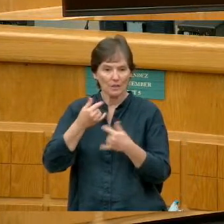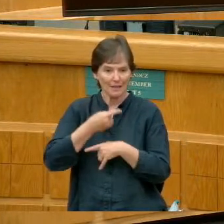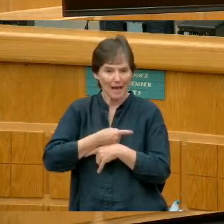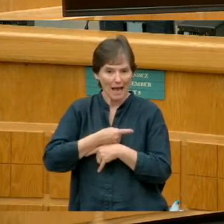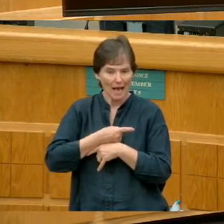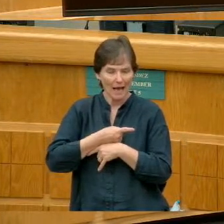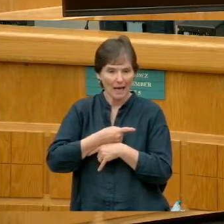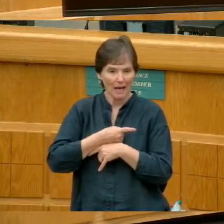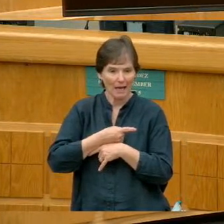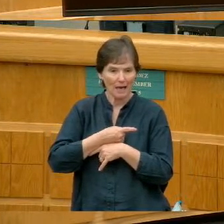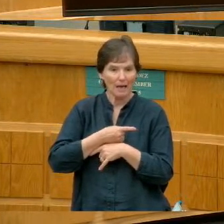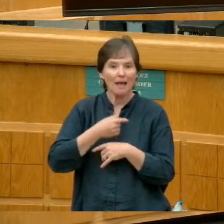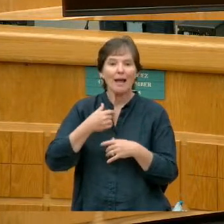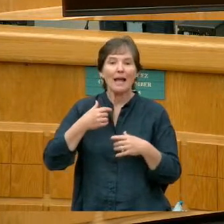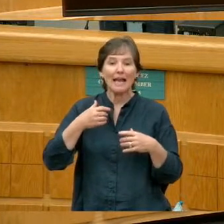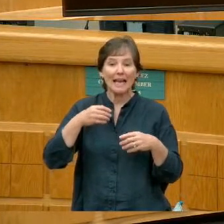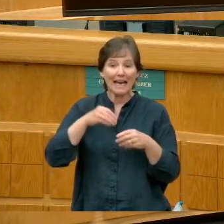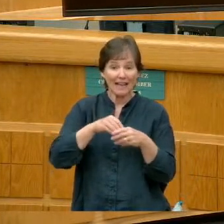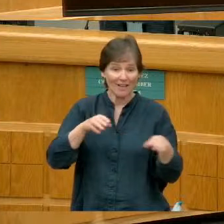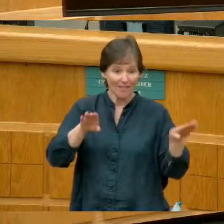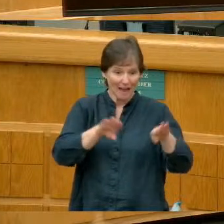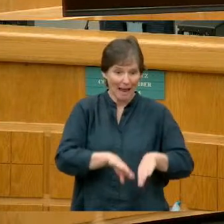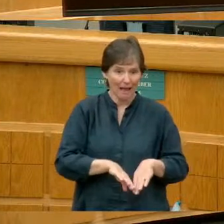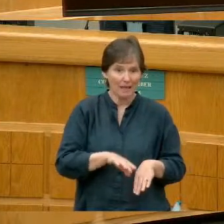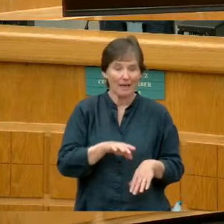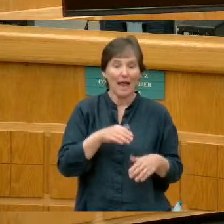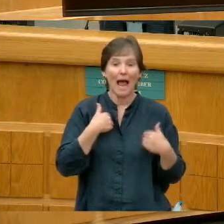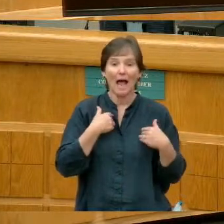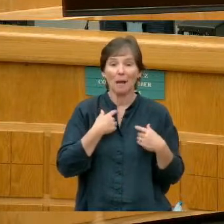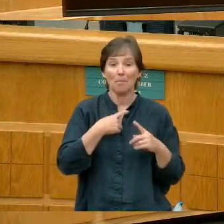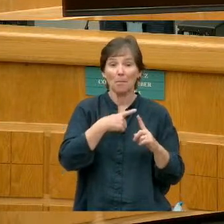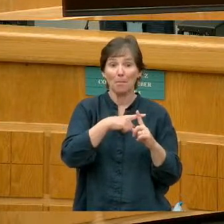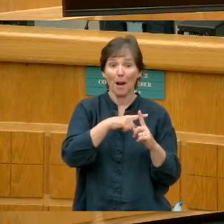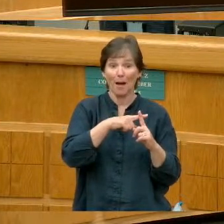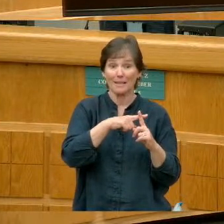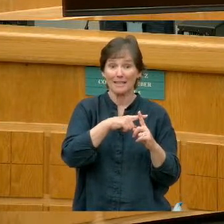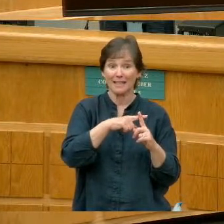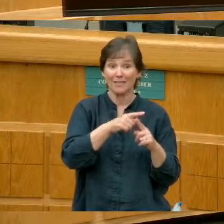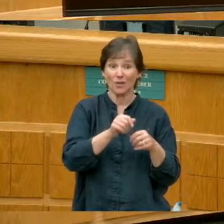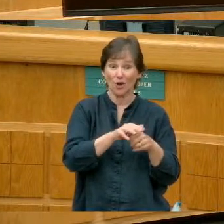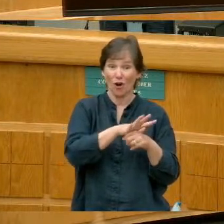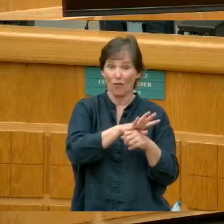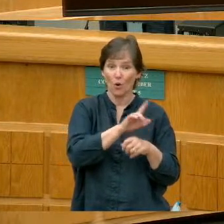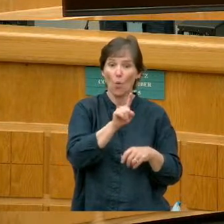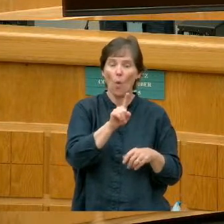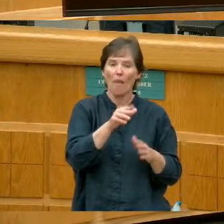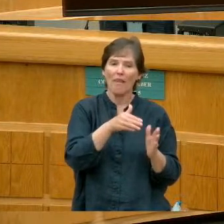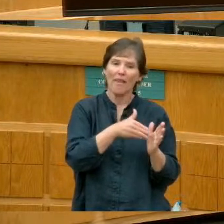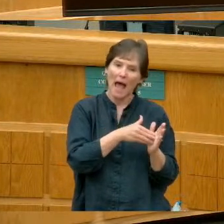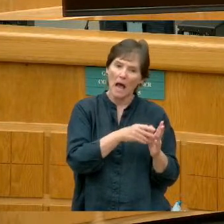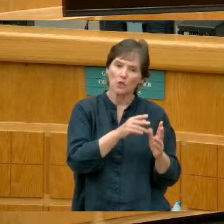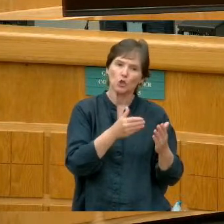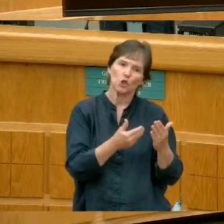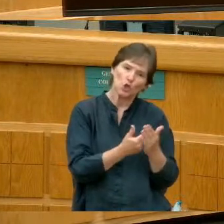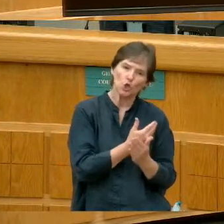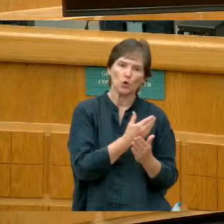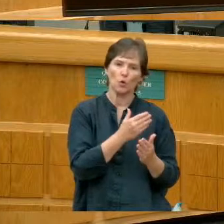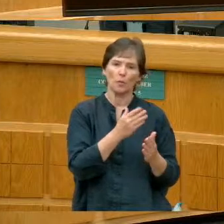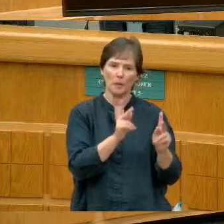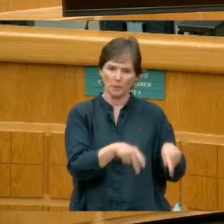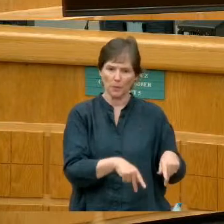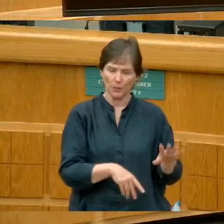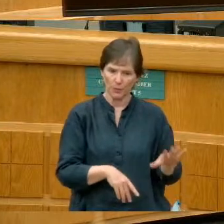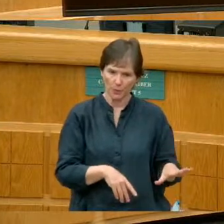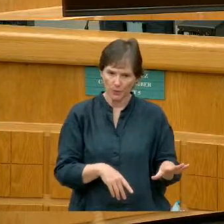1,000 positives in the valley today, just in one day. So they are doing military testing out there, but very concerned for